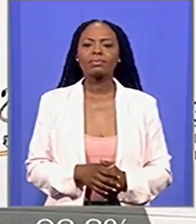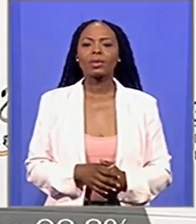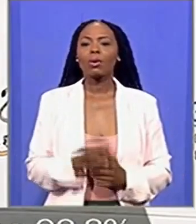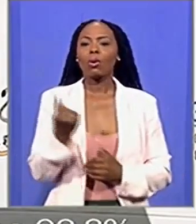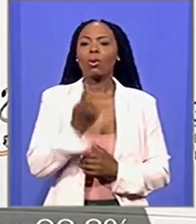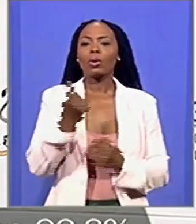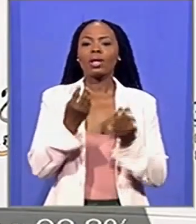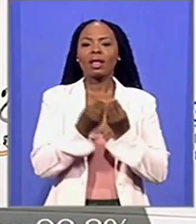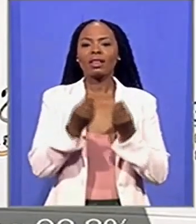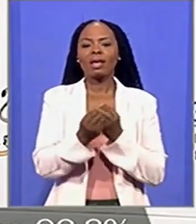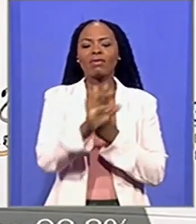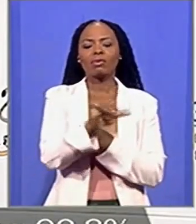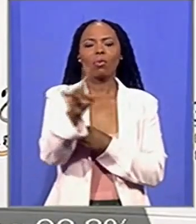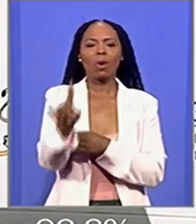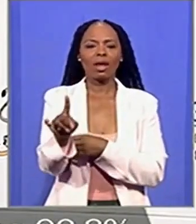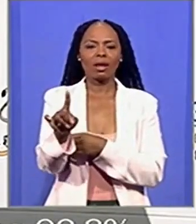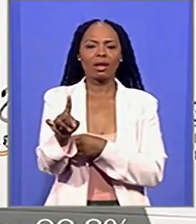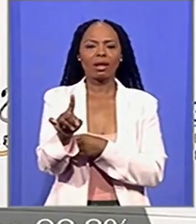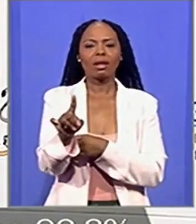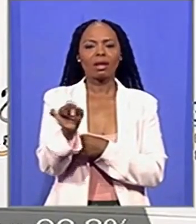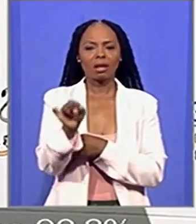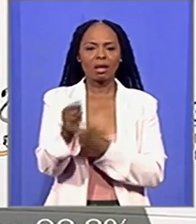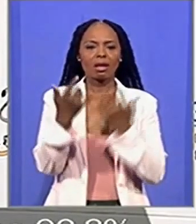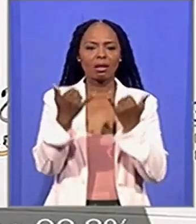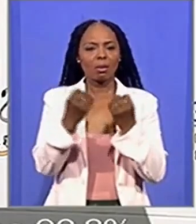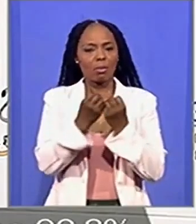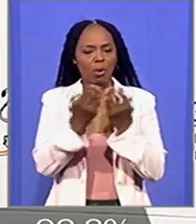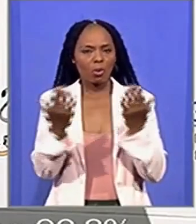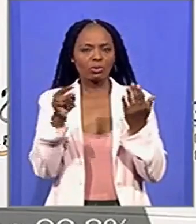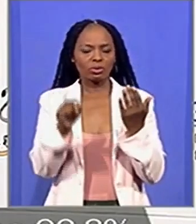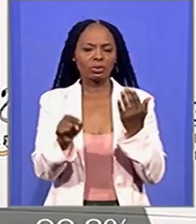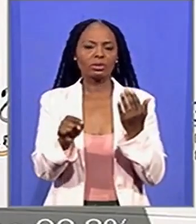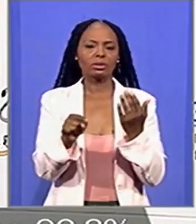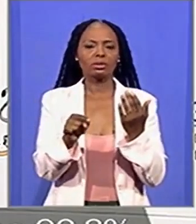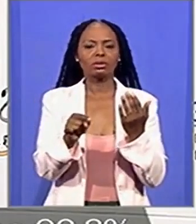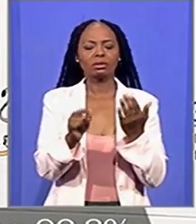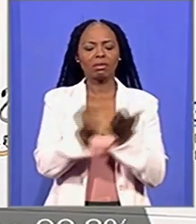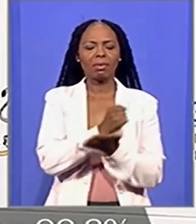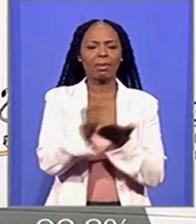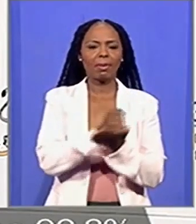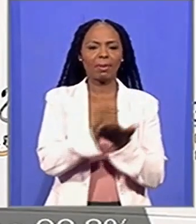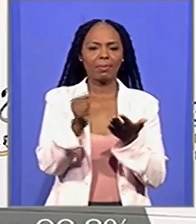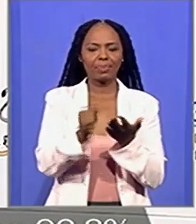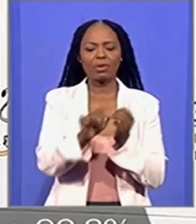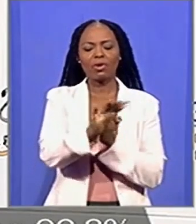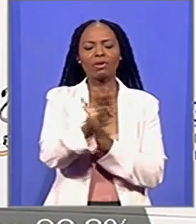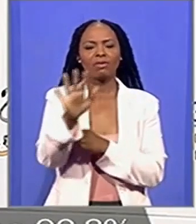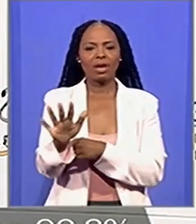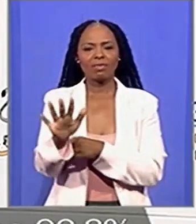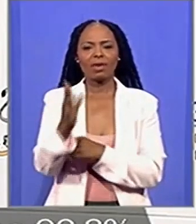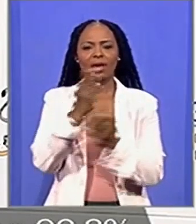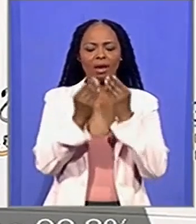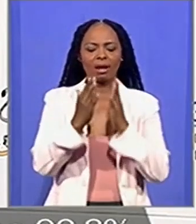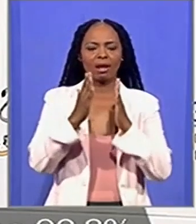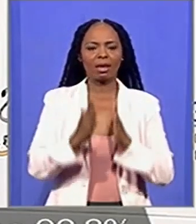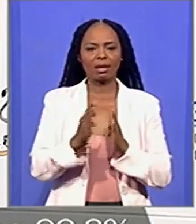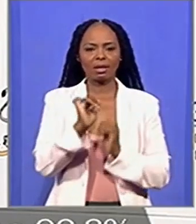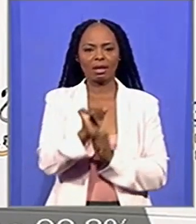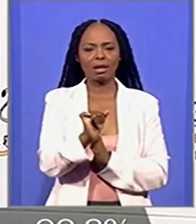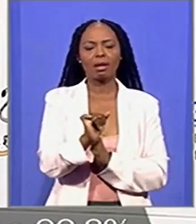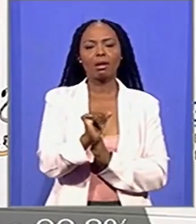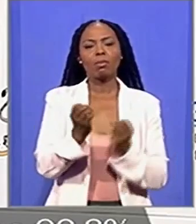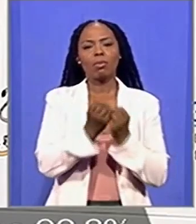were about 51 overall irregularities that occurred, of which 45 were learners, 45 of them were 45